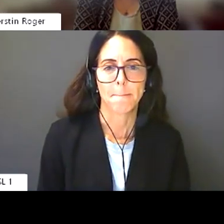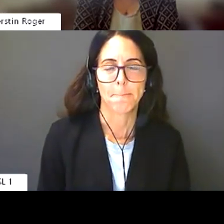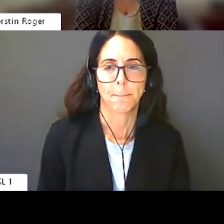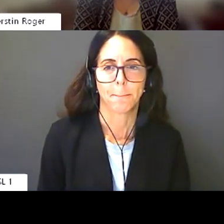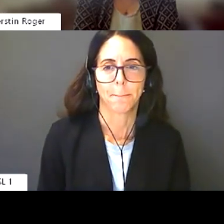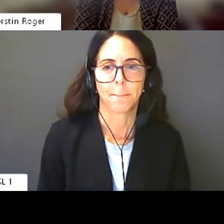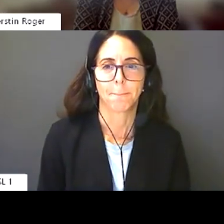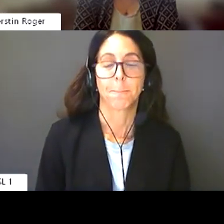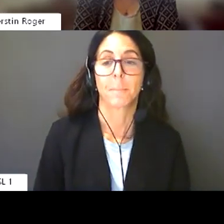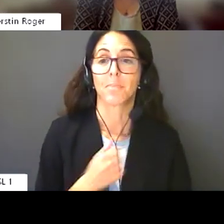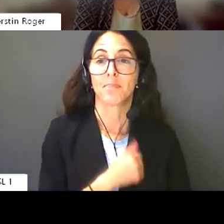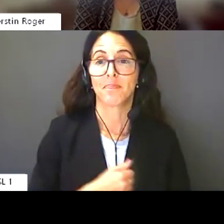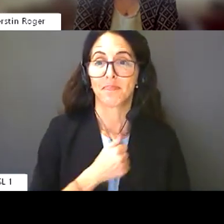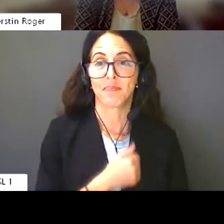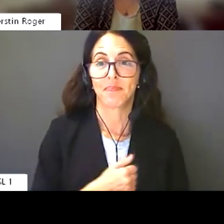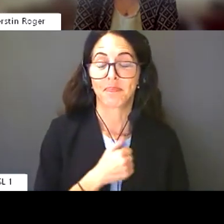Okay, sorry about that.